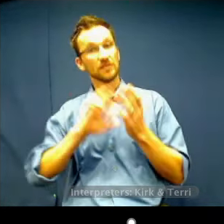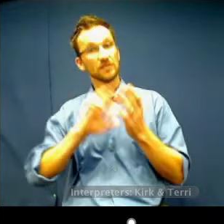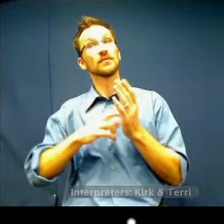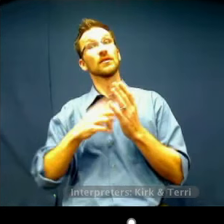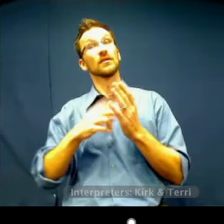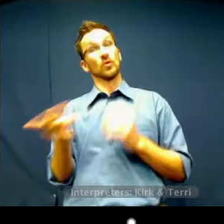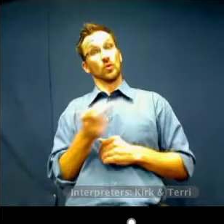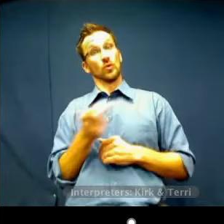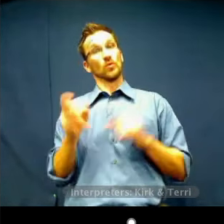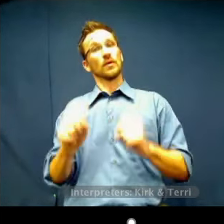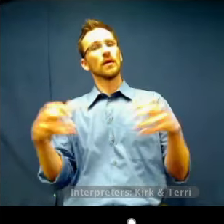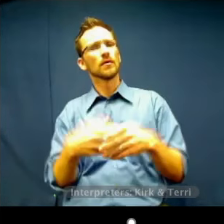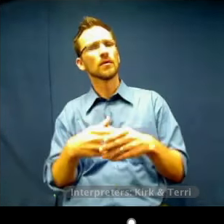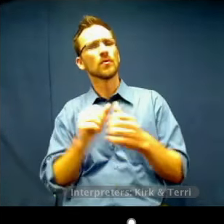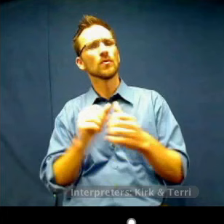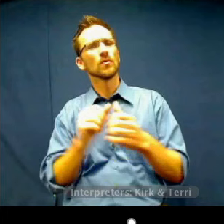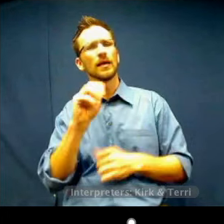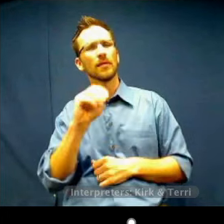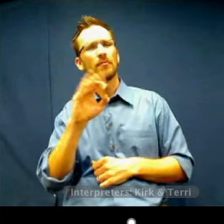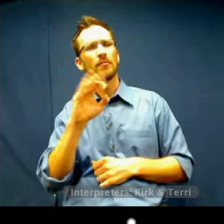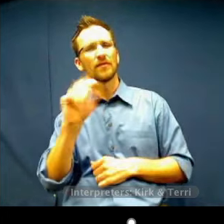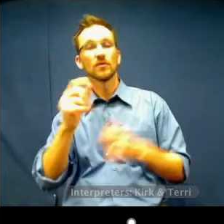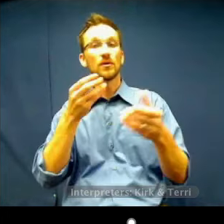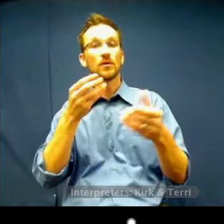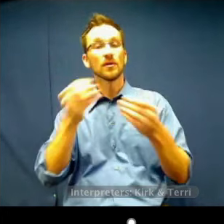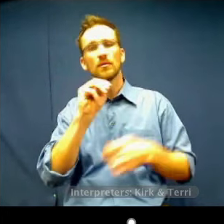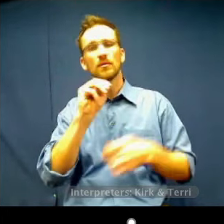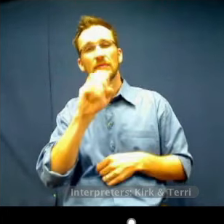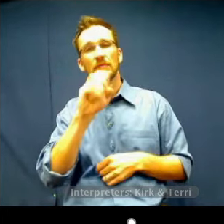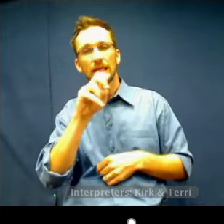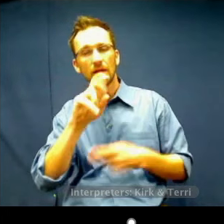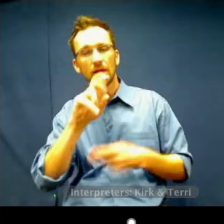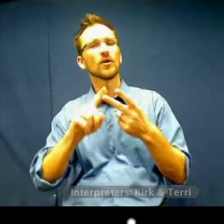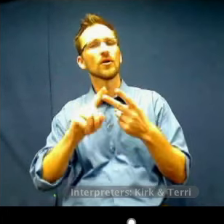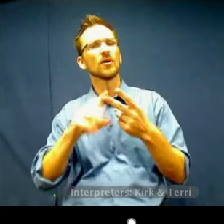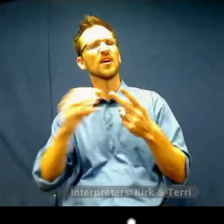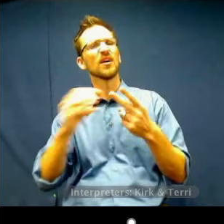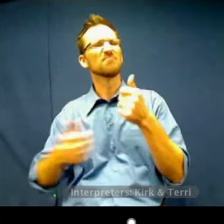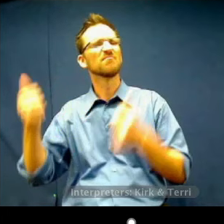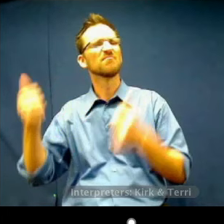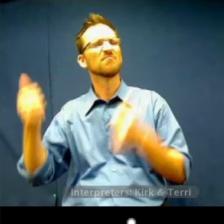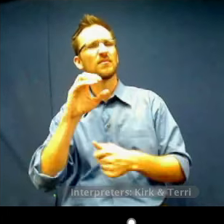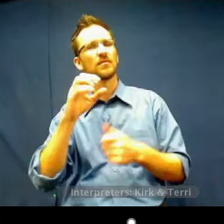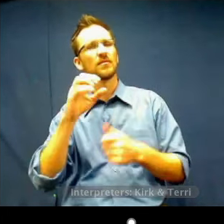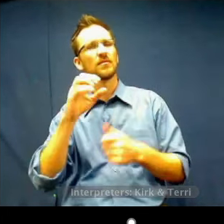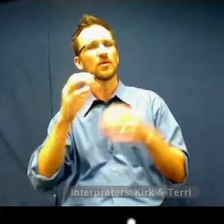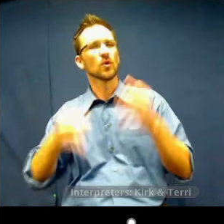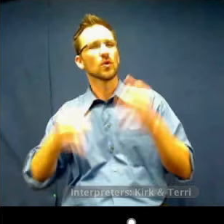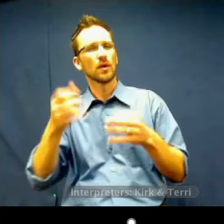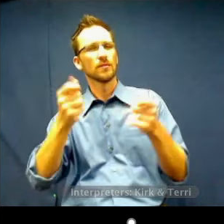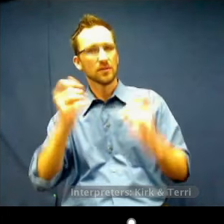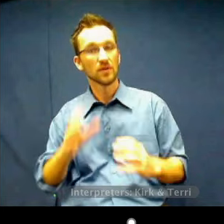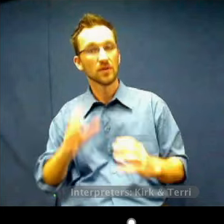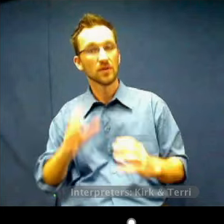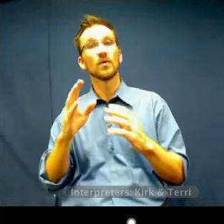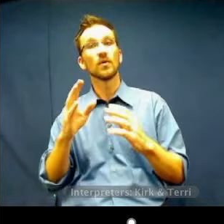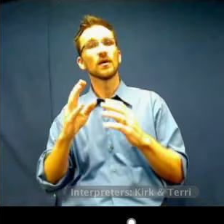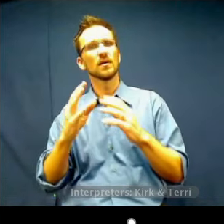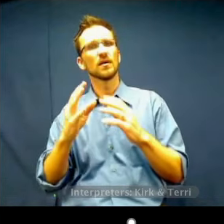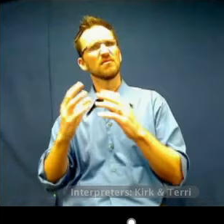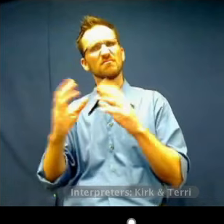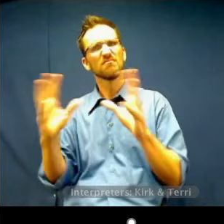an MST. The mediators meet individually with the parties and children and with the parties together and